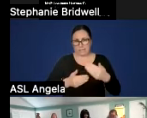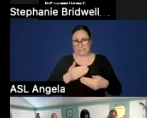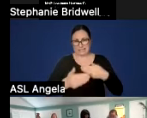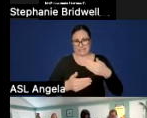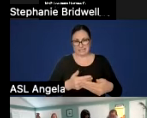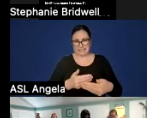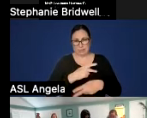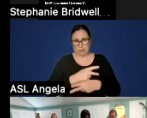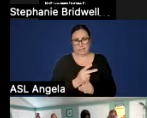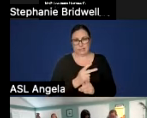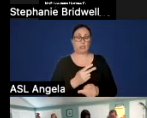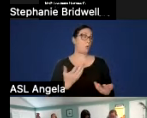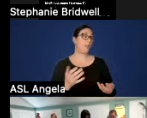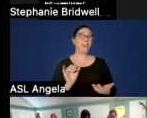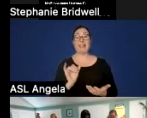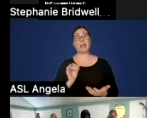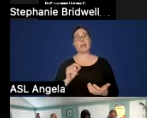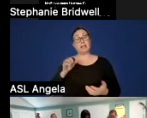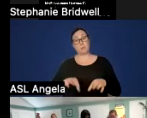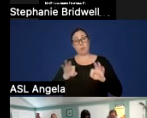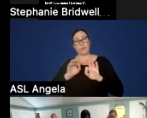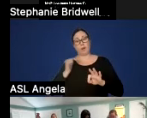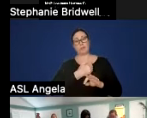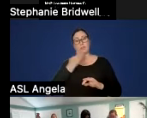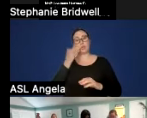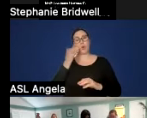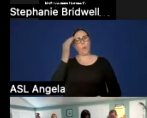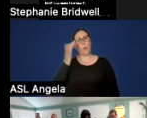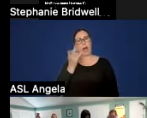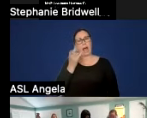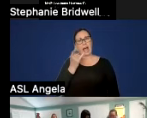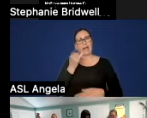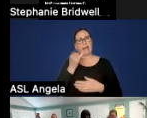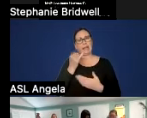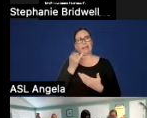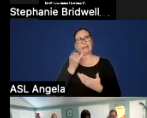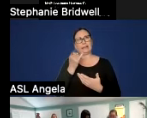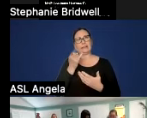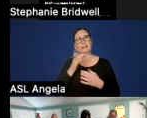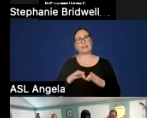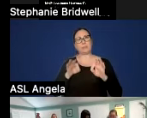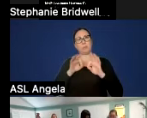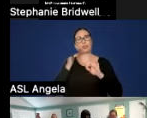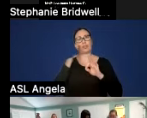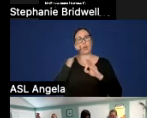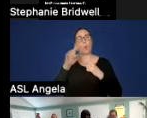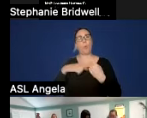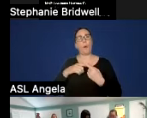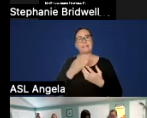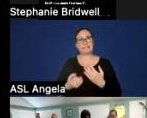someone knows if someone is released from custody, like those kinds of things, helping to inform those